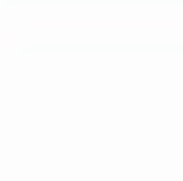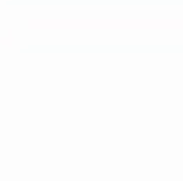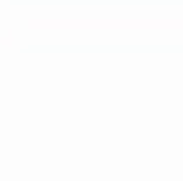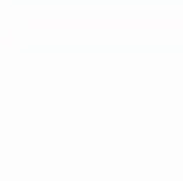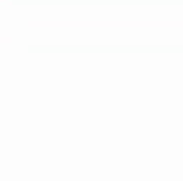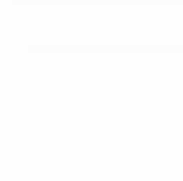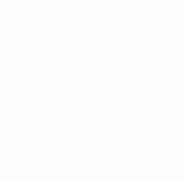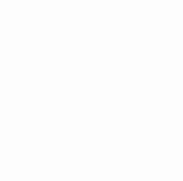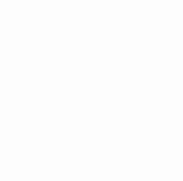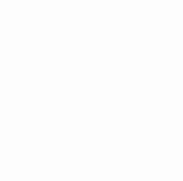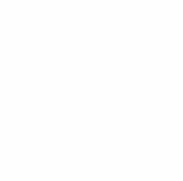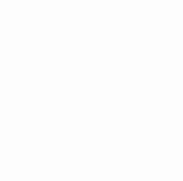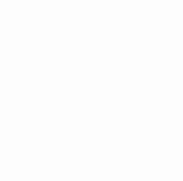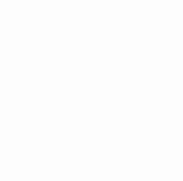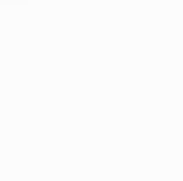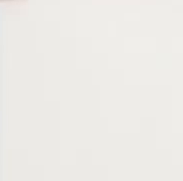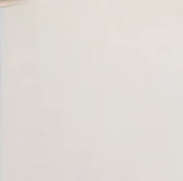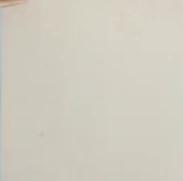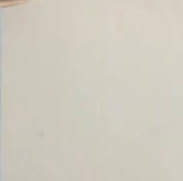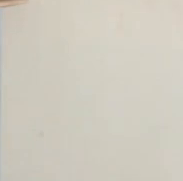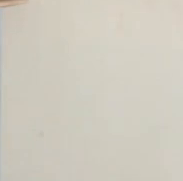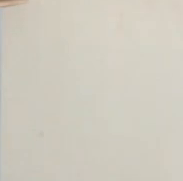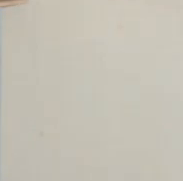TV KPM.